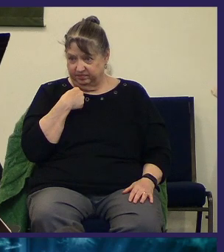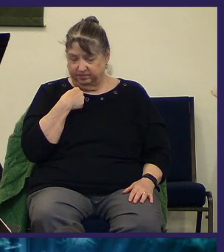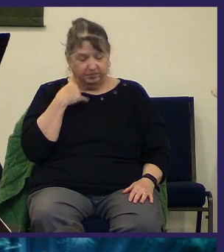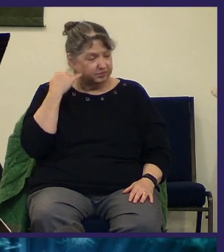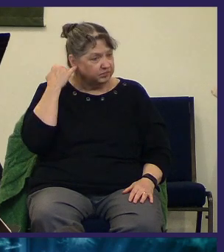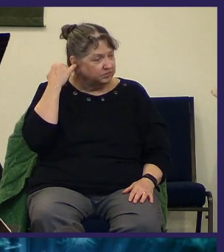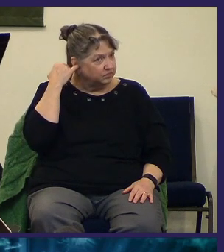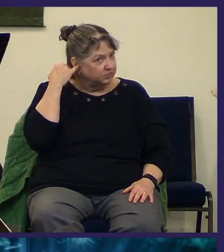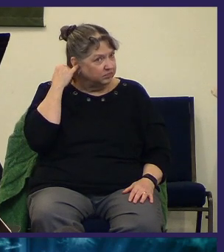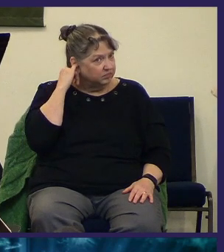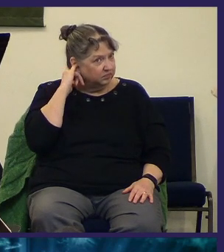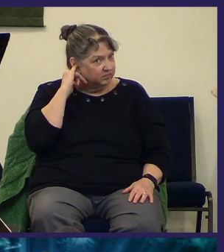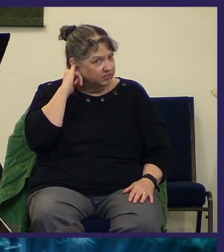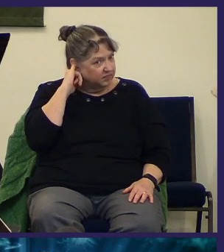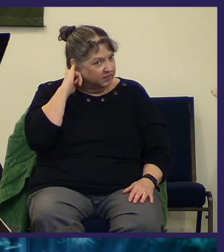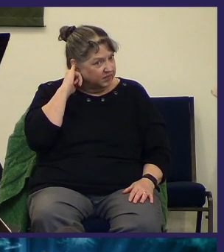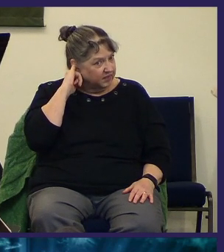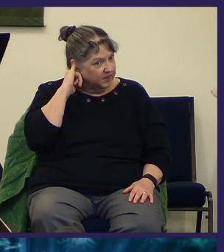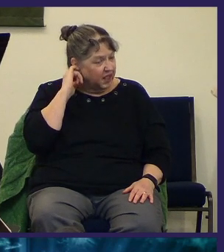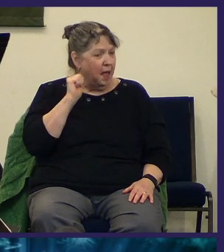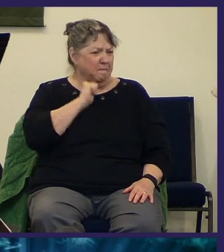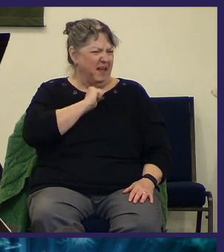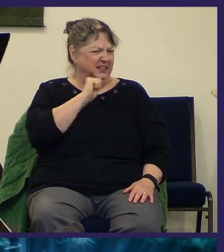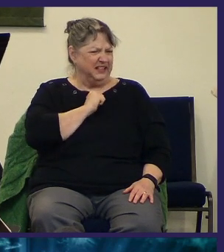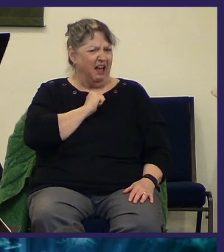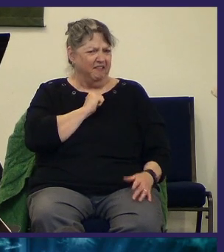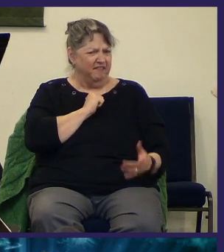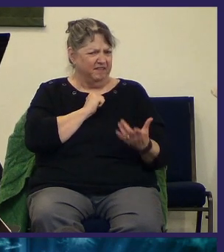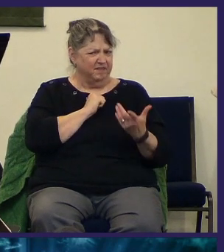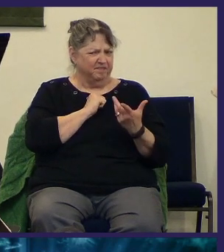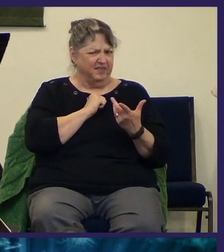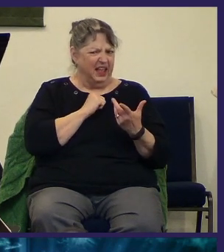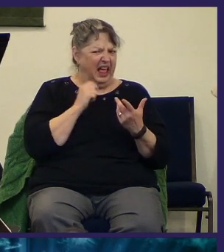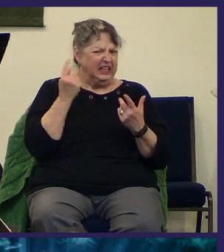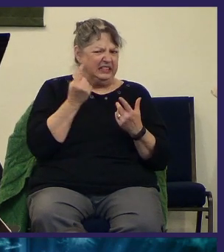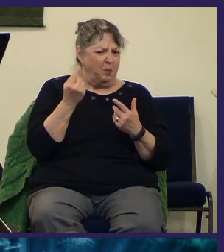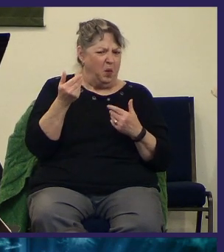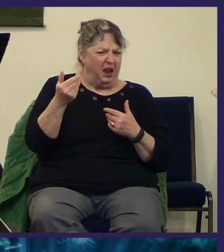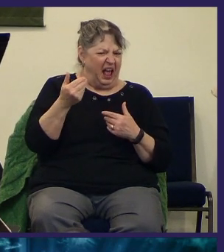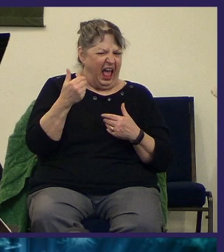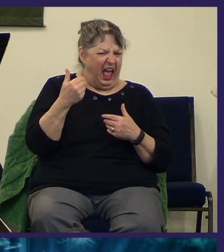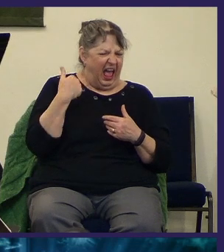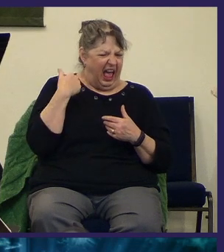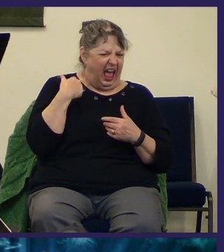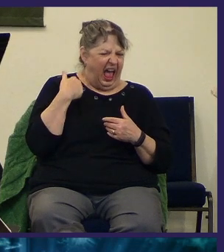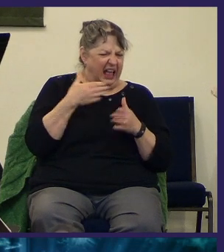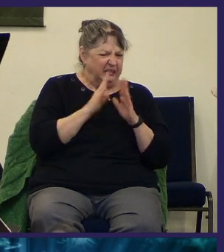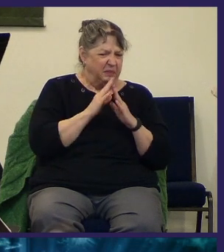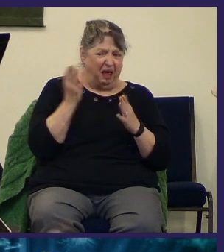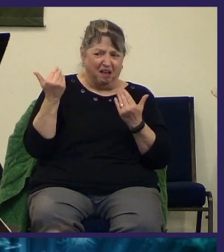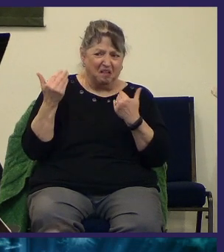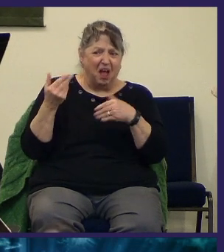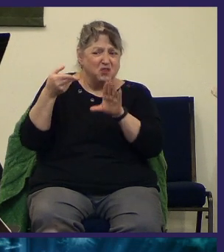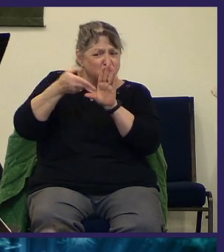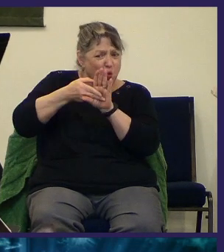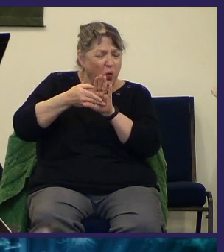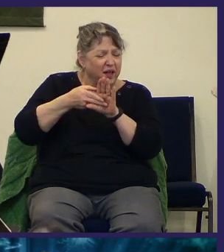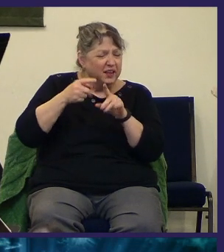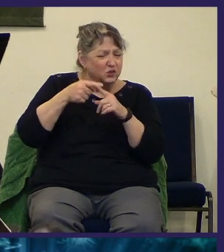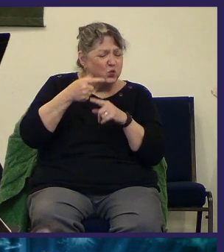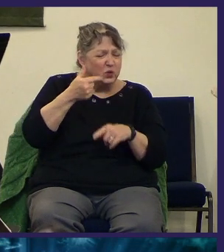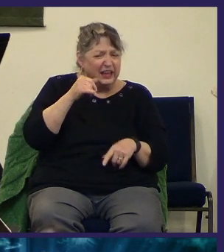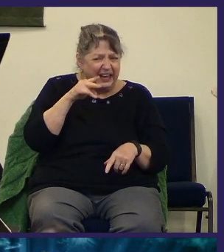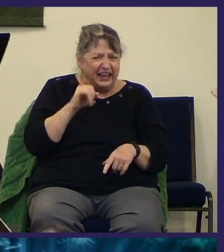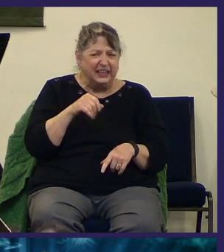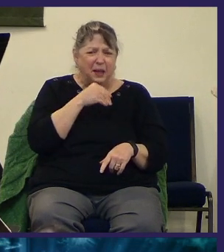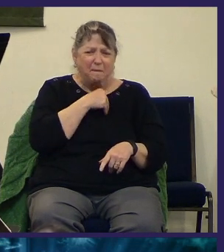times i was sent information three or four times before i actually joined i'm the type of person if i